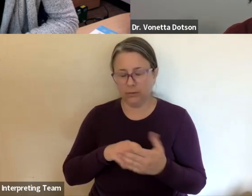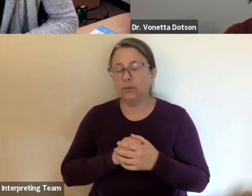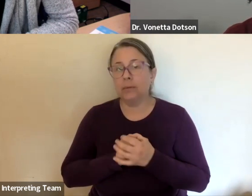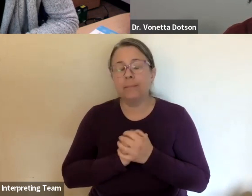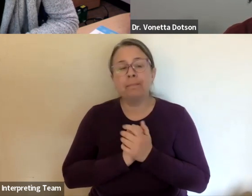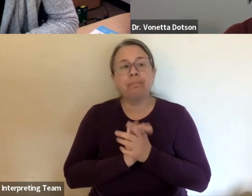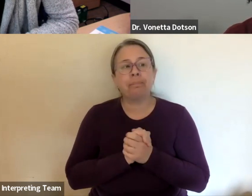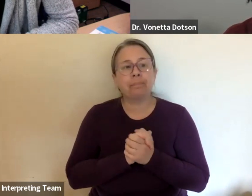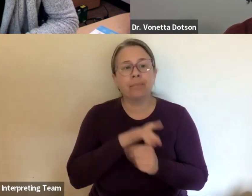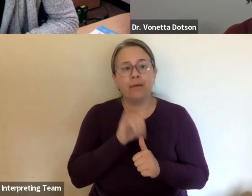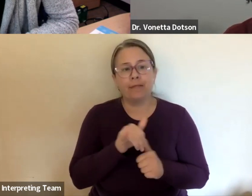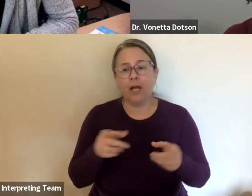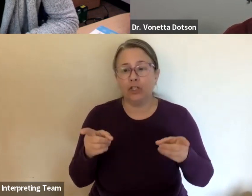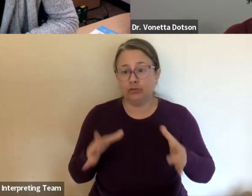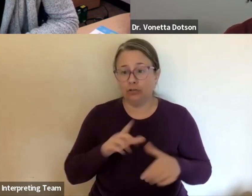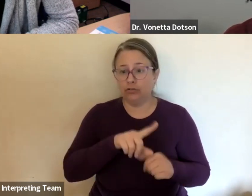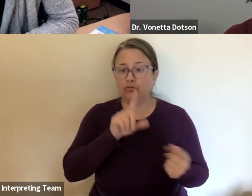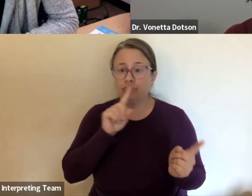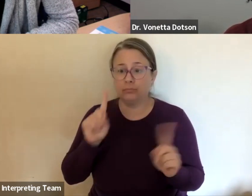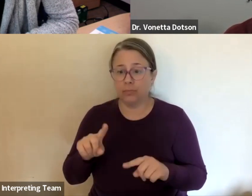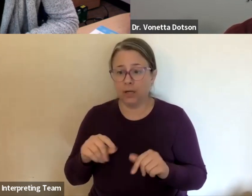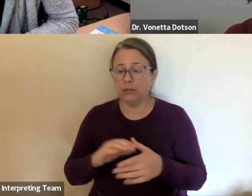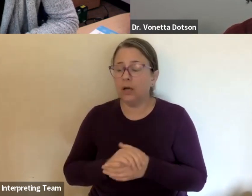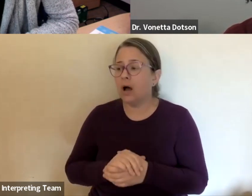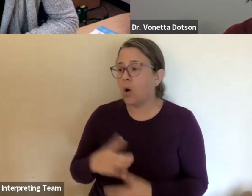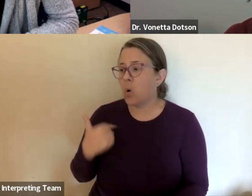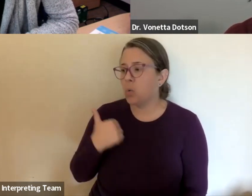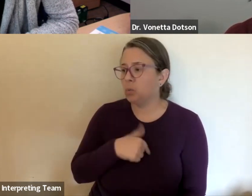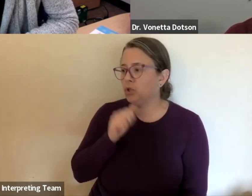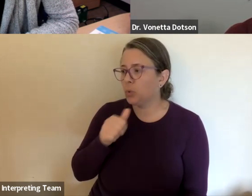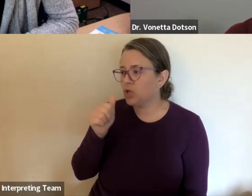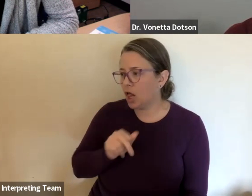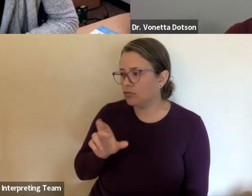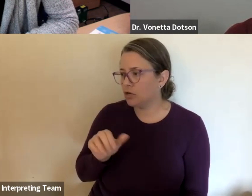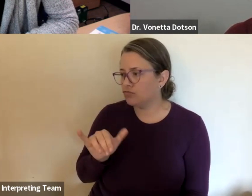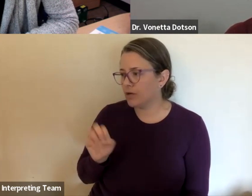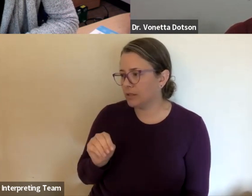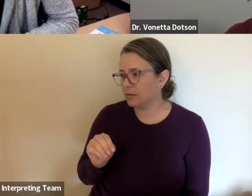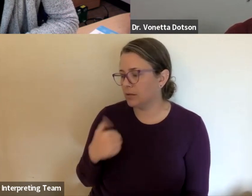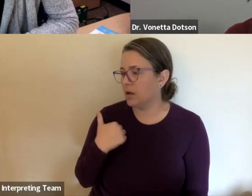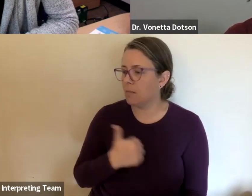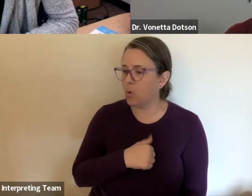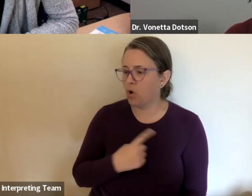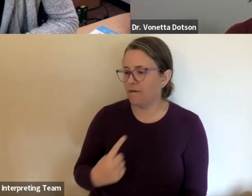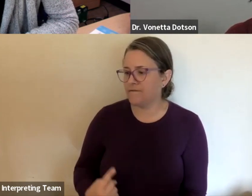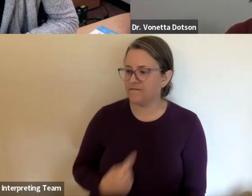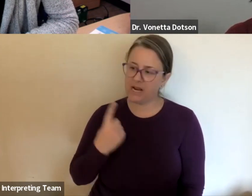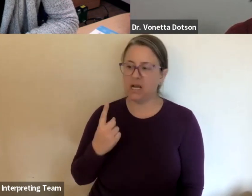that you would not include all of our residents. There's no reason to think that race would affect anything that you're looking